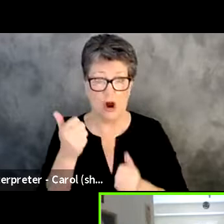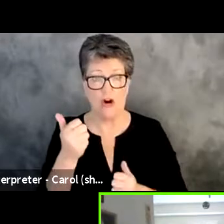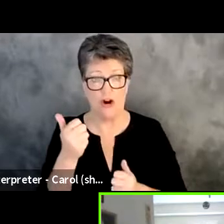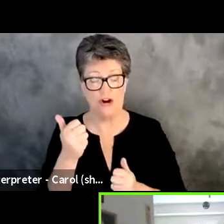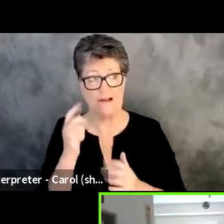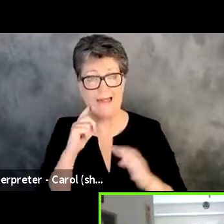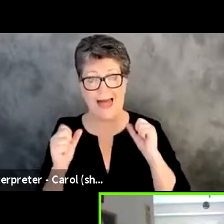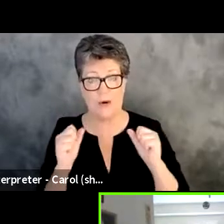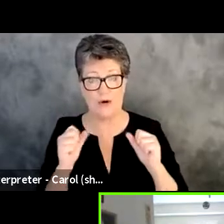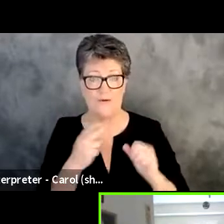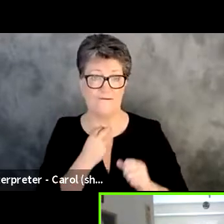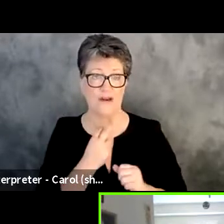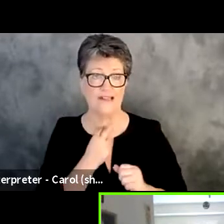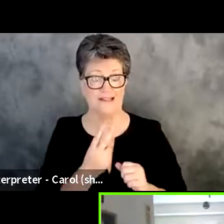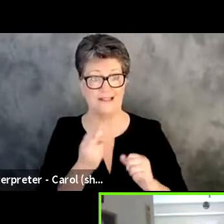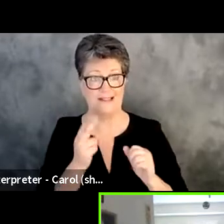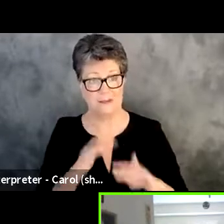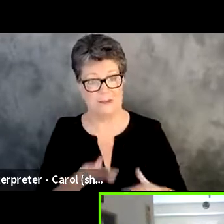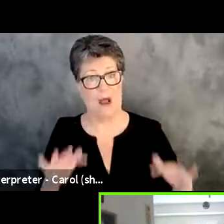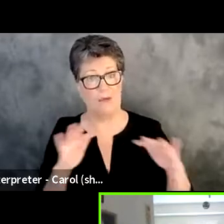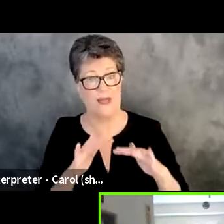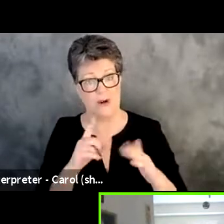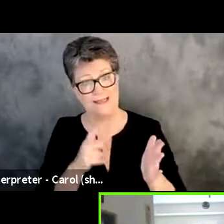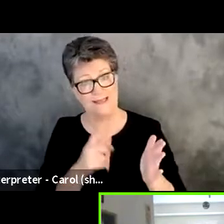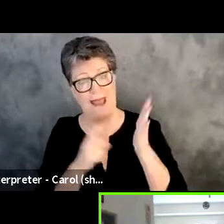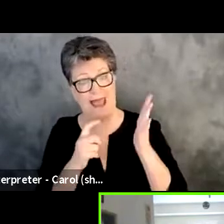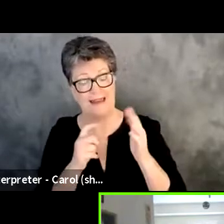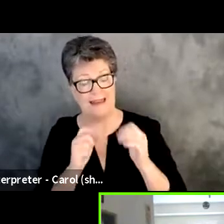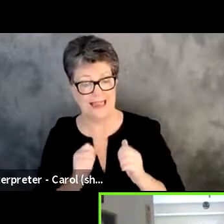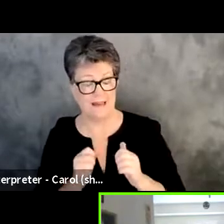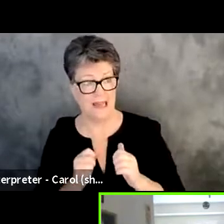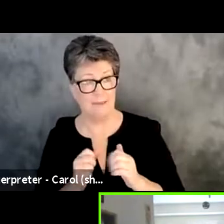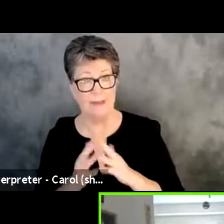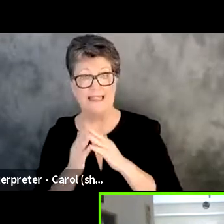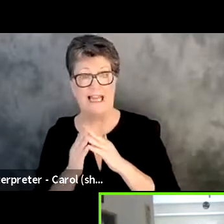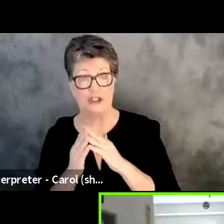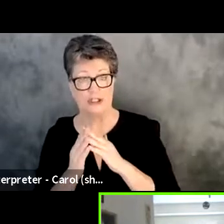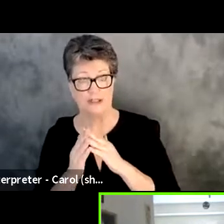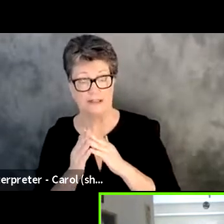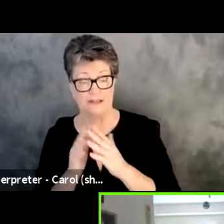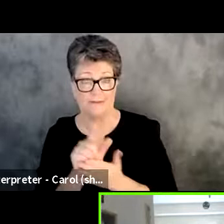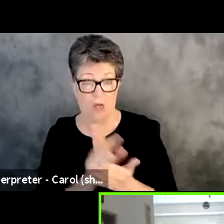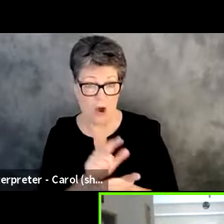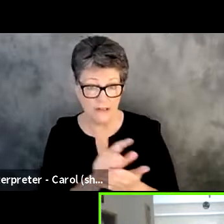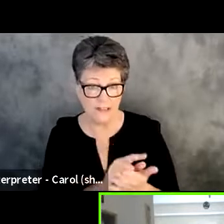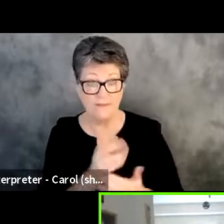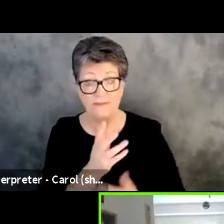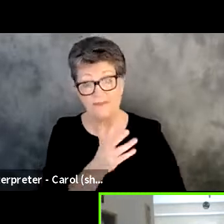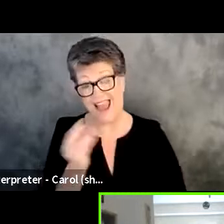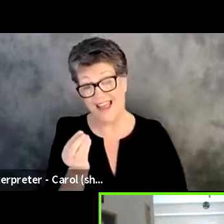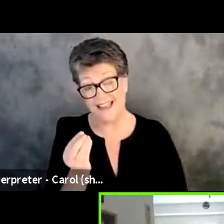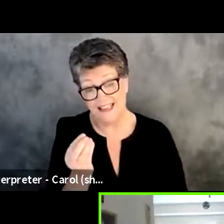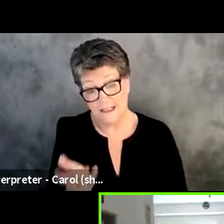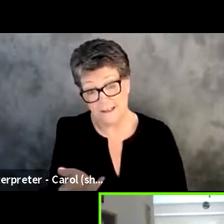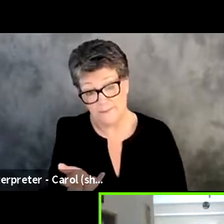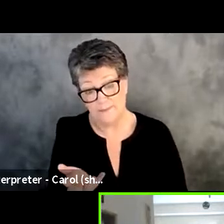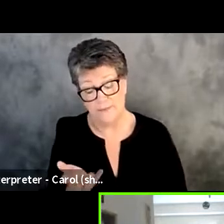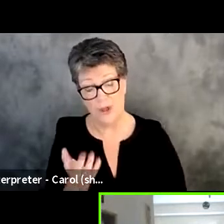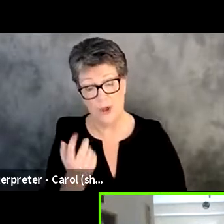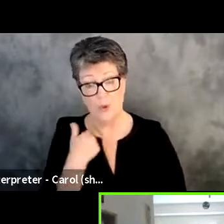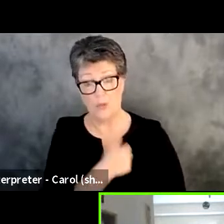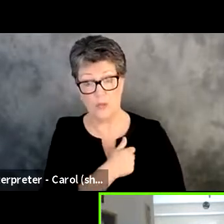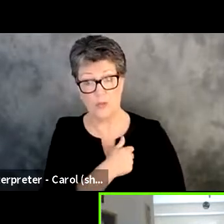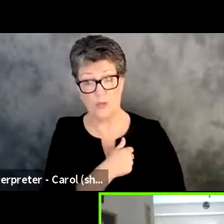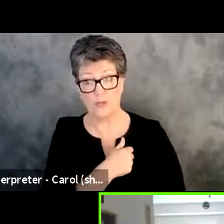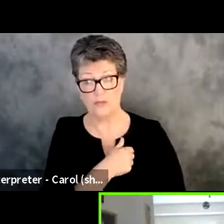voices to be out there demanding implementation of laws. And, you know, we need